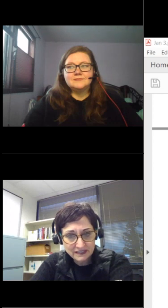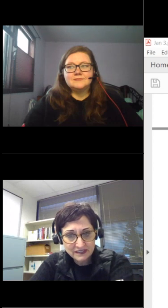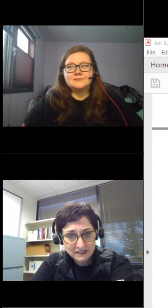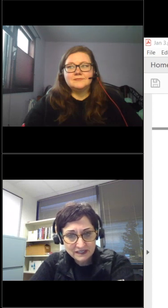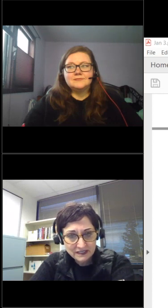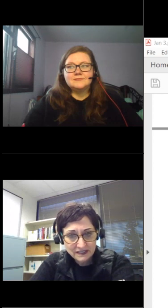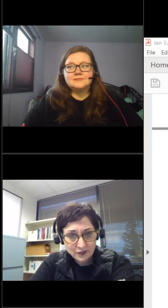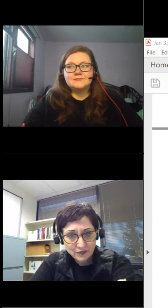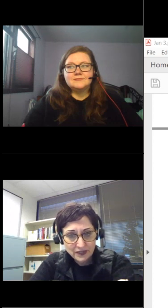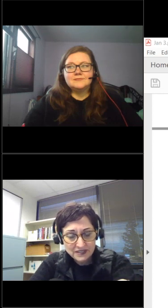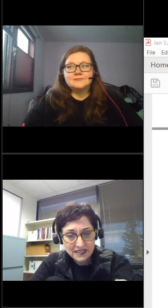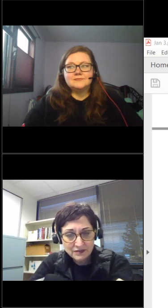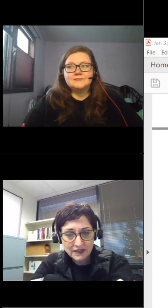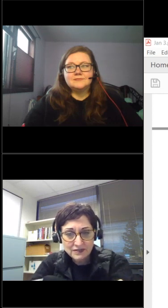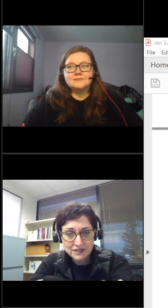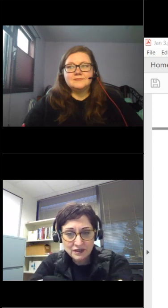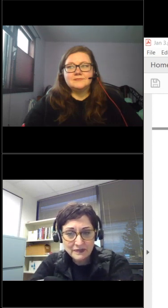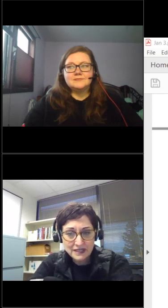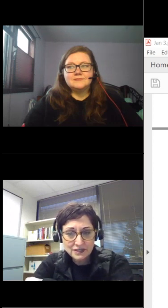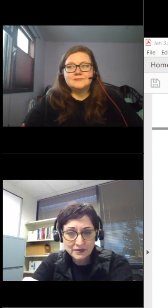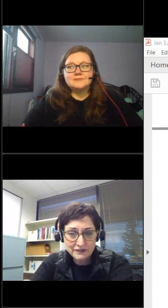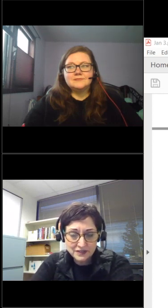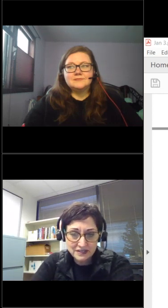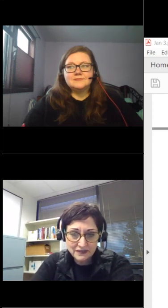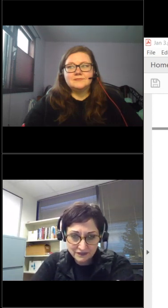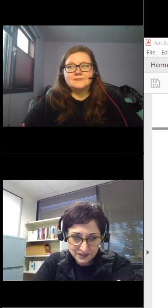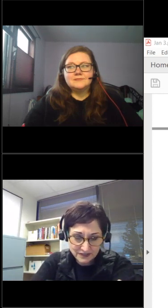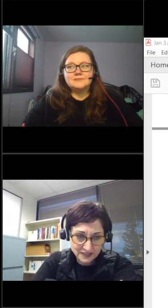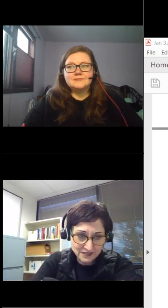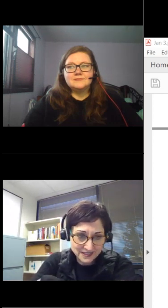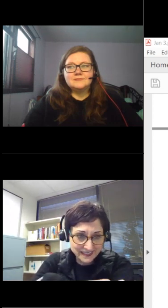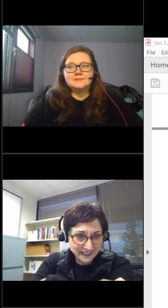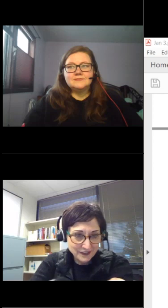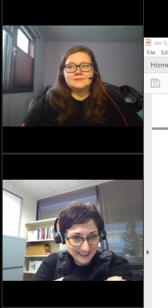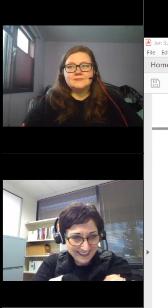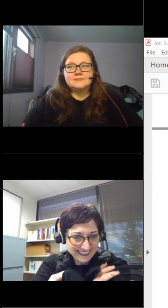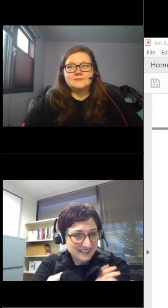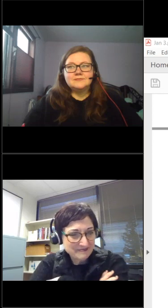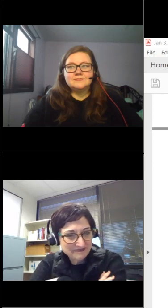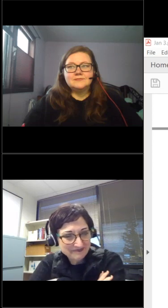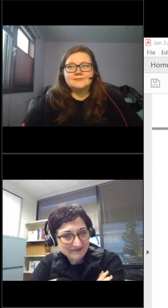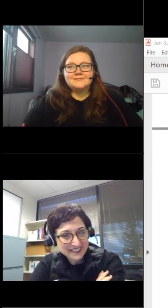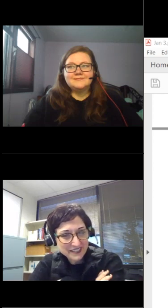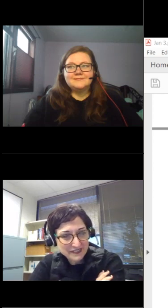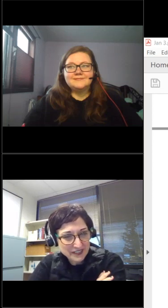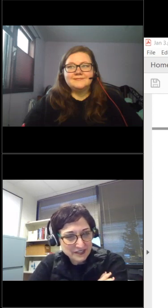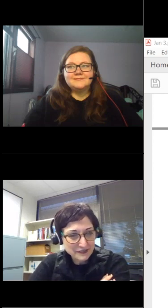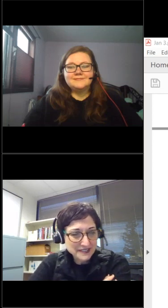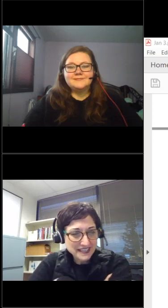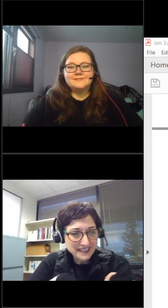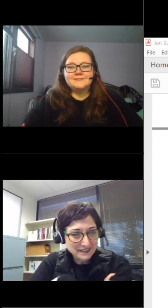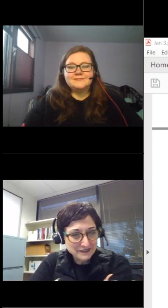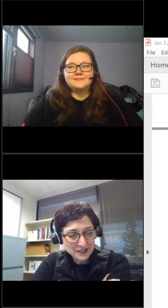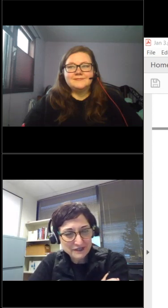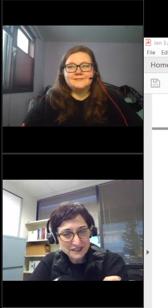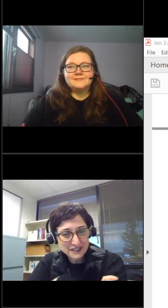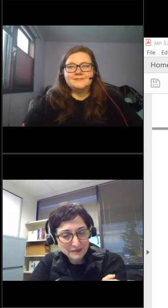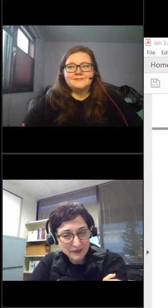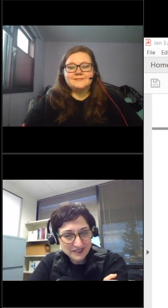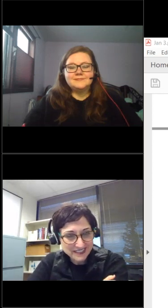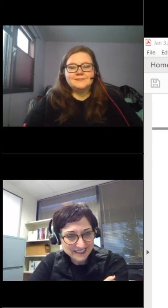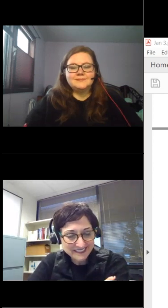electronically. What exact records are mandatory for saving for 7 years? Everything. 7 years from the date of